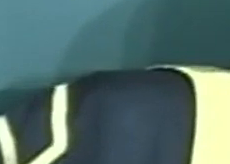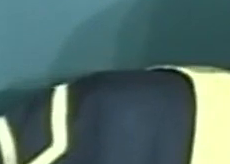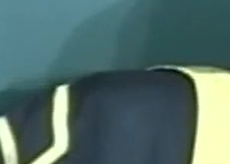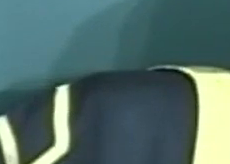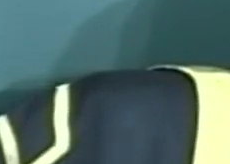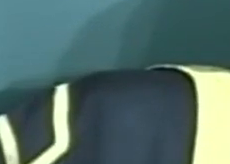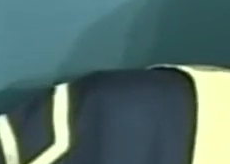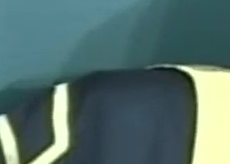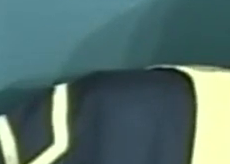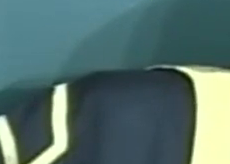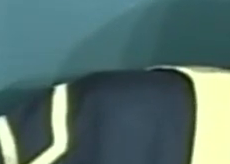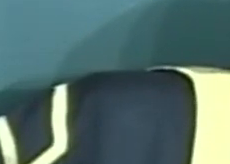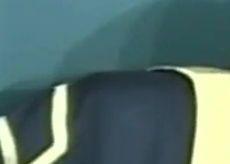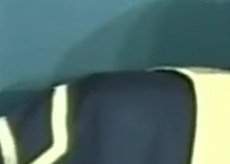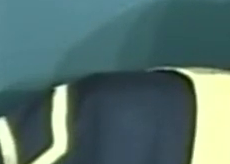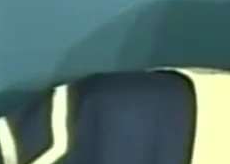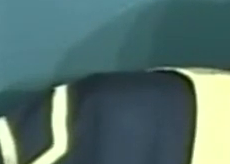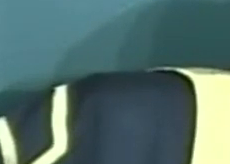gavel is